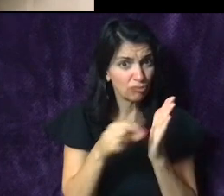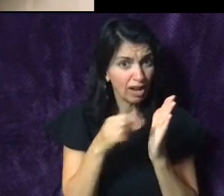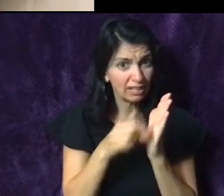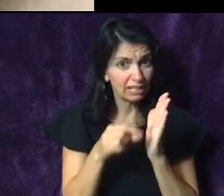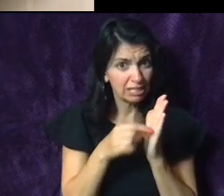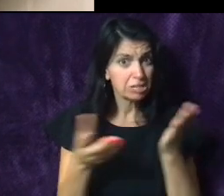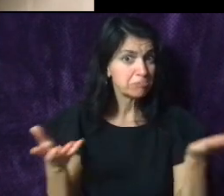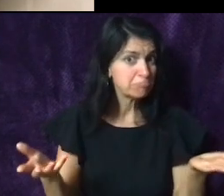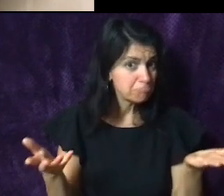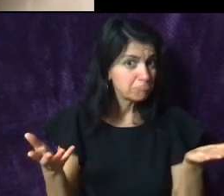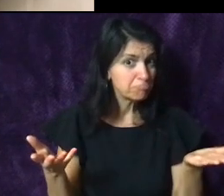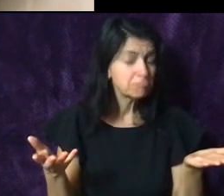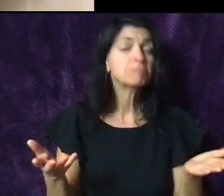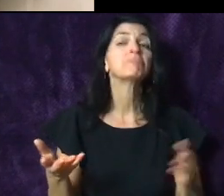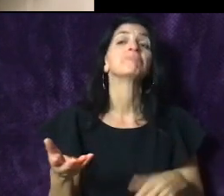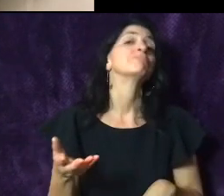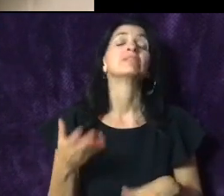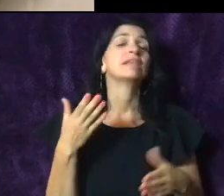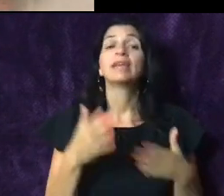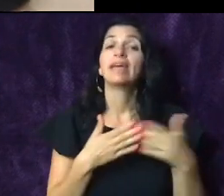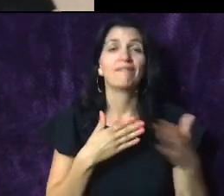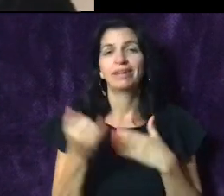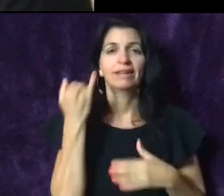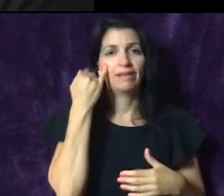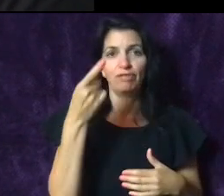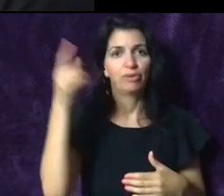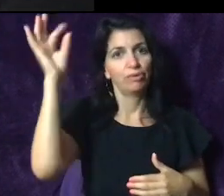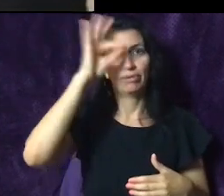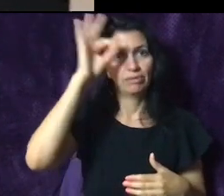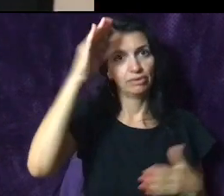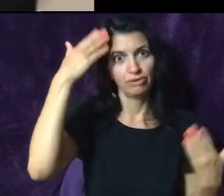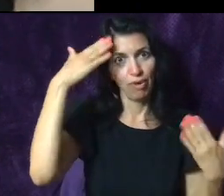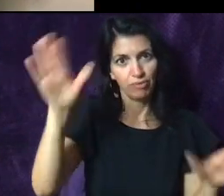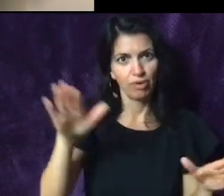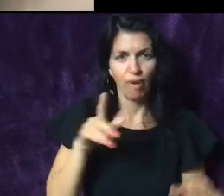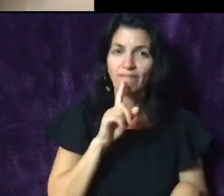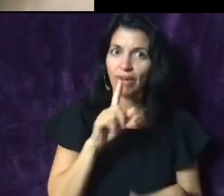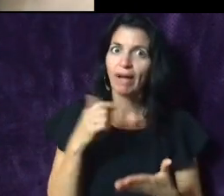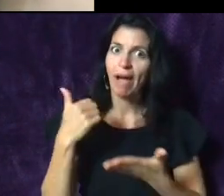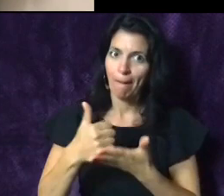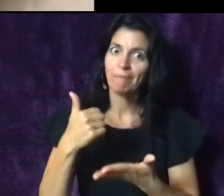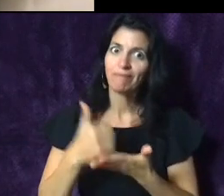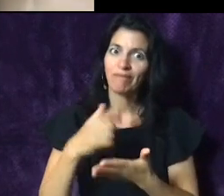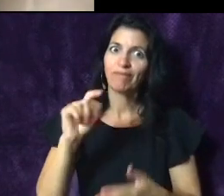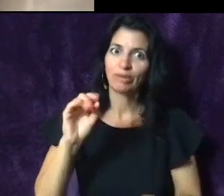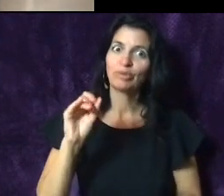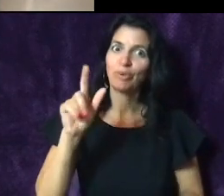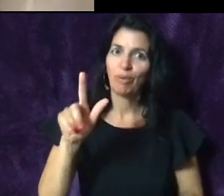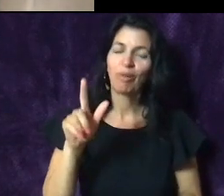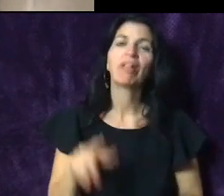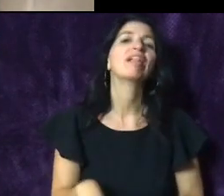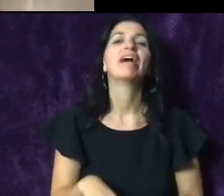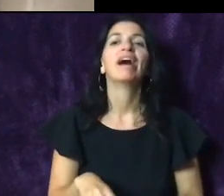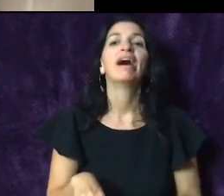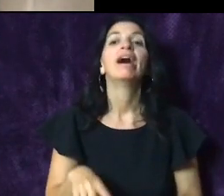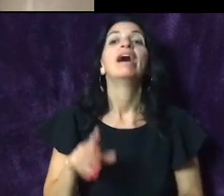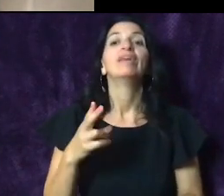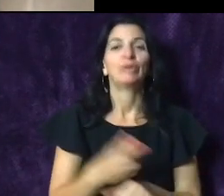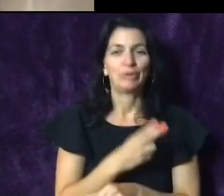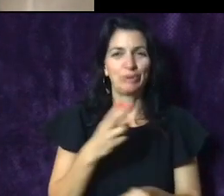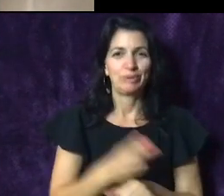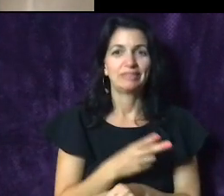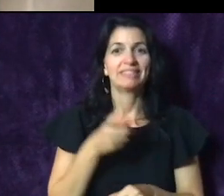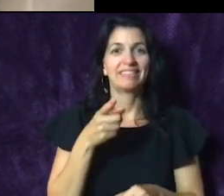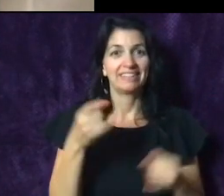if you do, and even if you don't, this is going to be a useful tool for us all to have, which is, we're going to use this note head